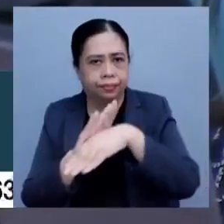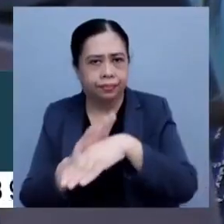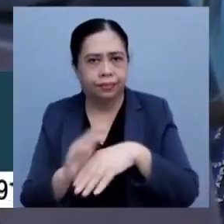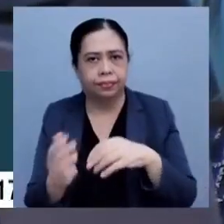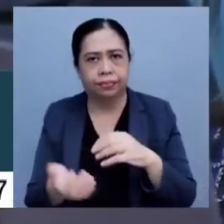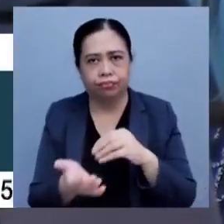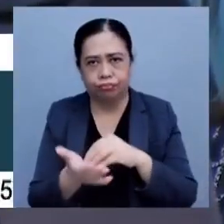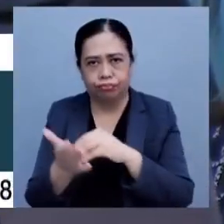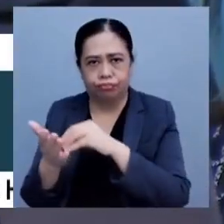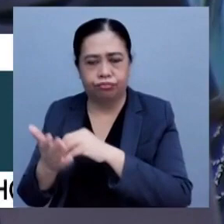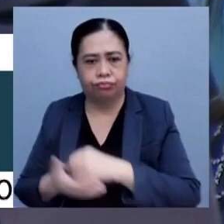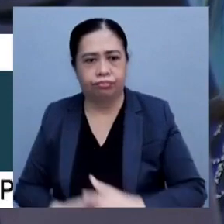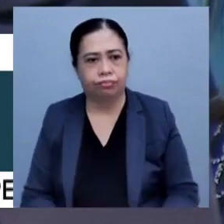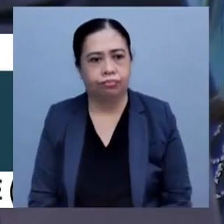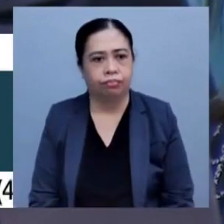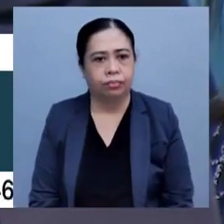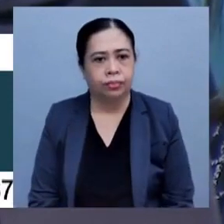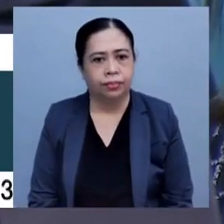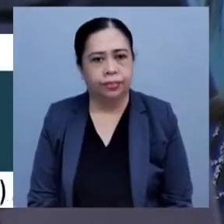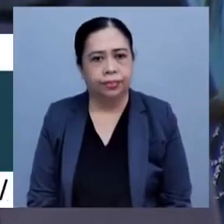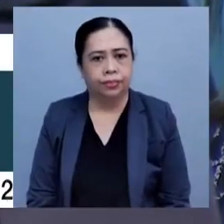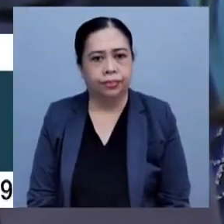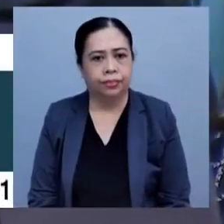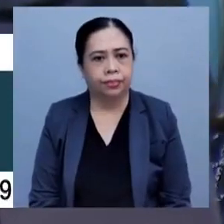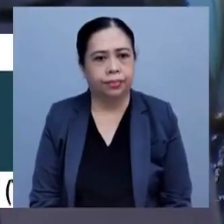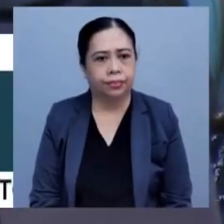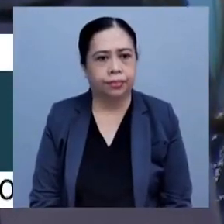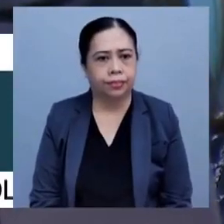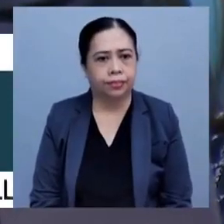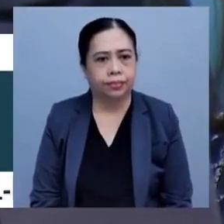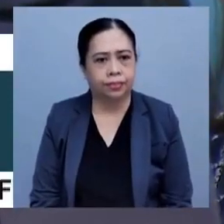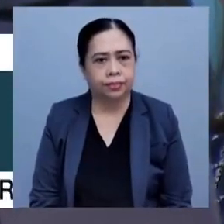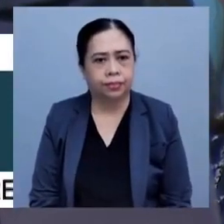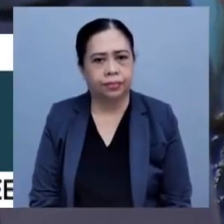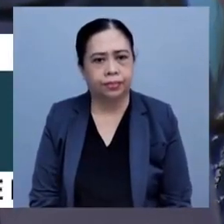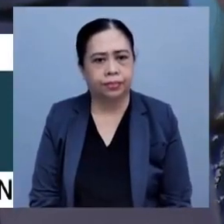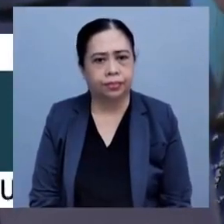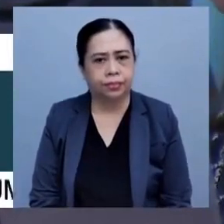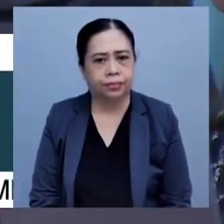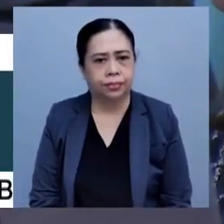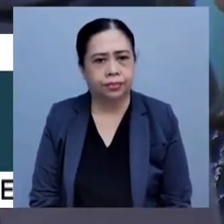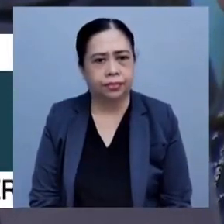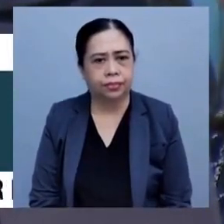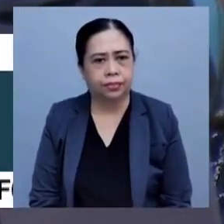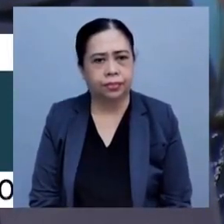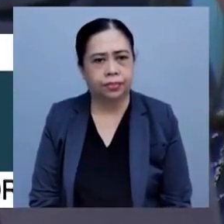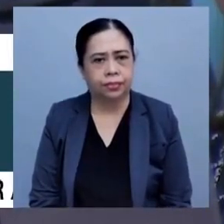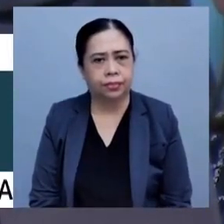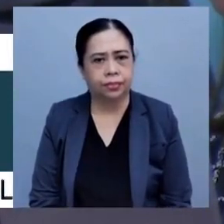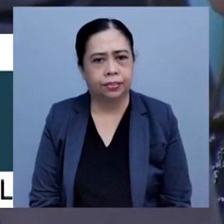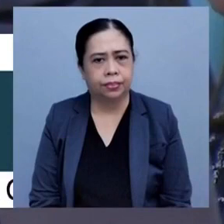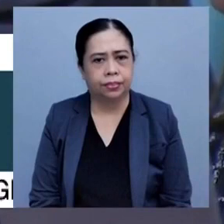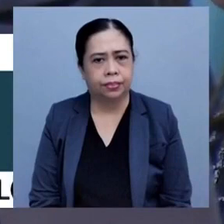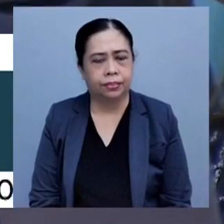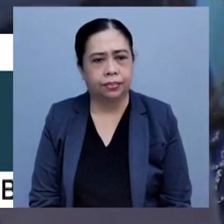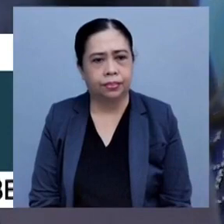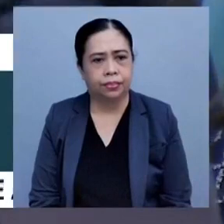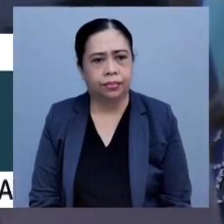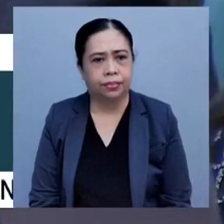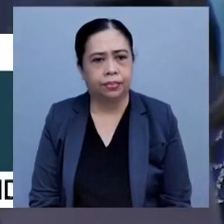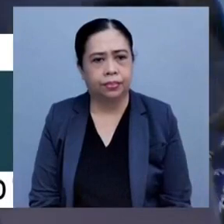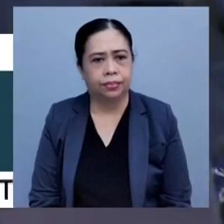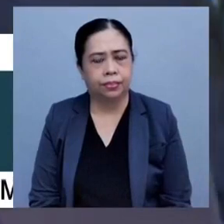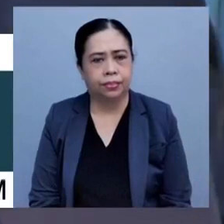As of the first semester of 2023, the debt-to-GDP ratio is at 61%, lower than the full-year target